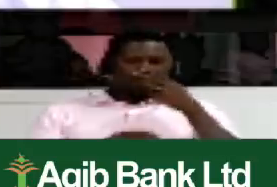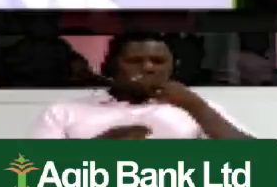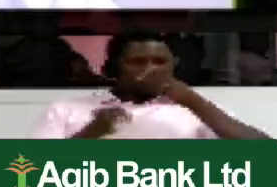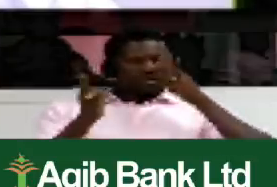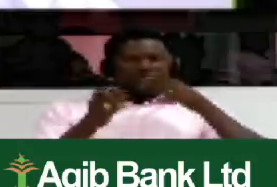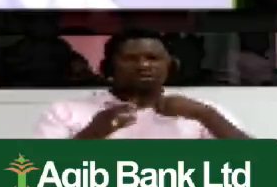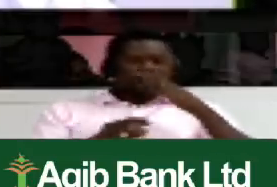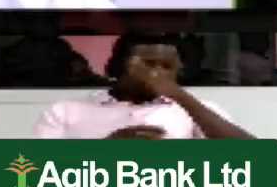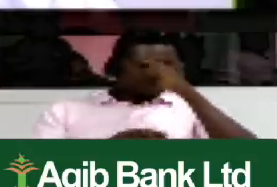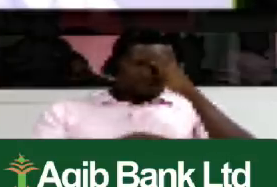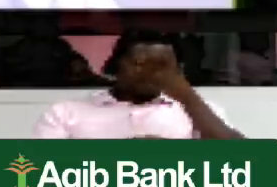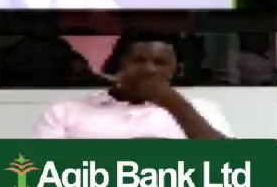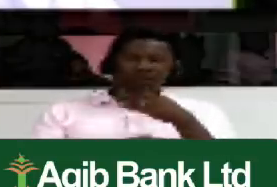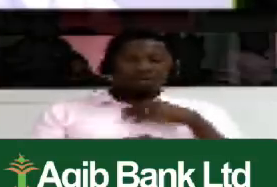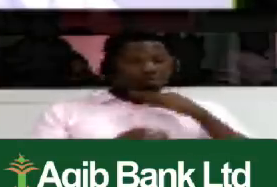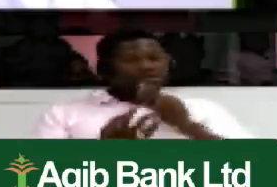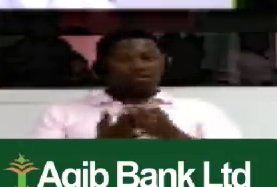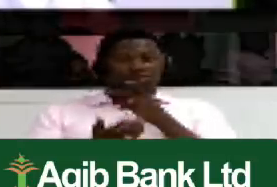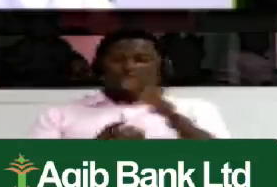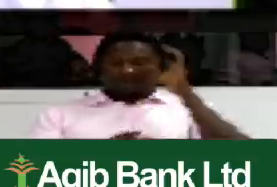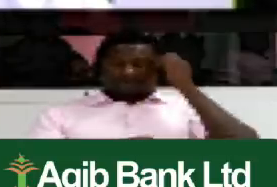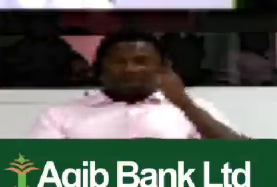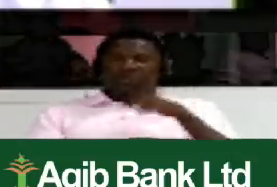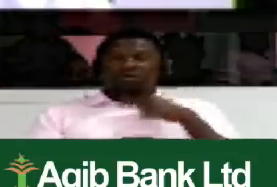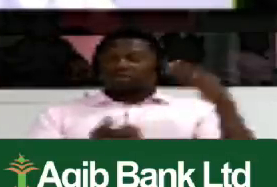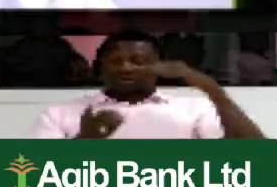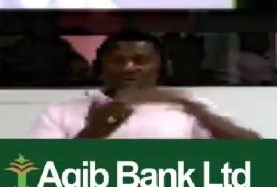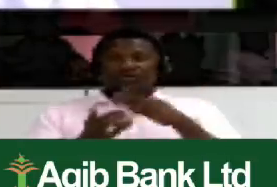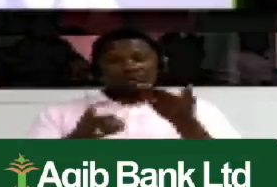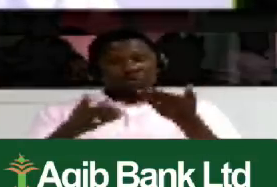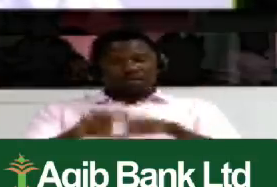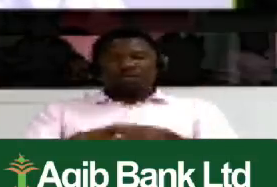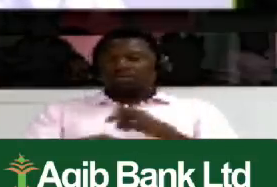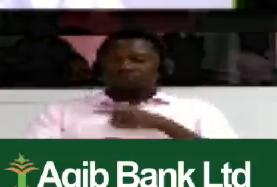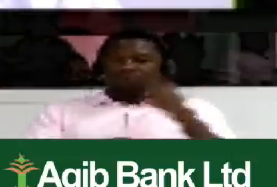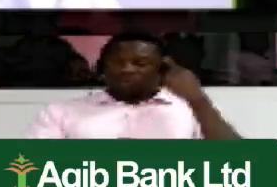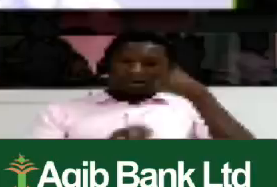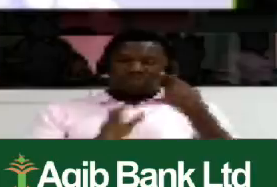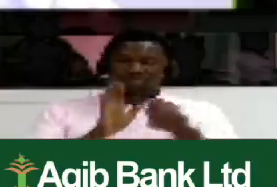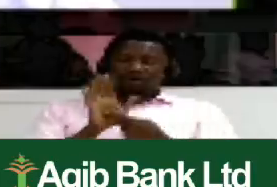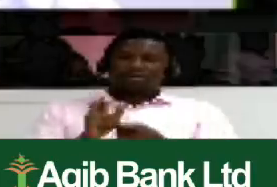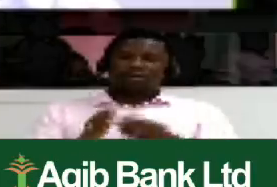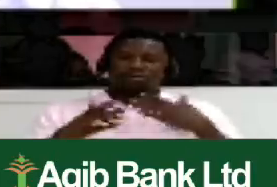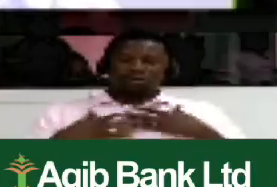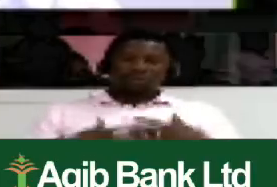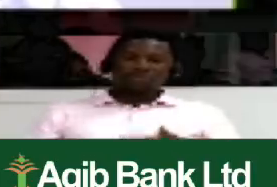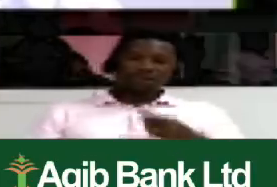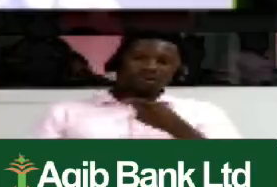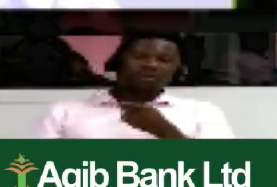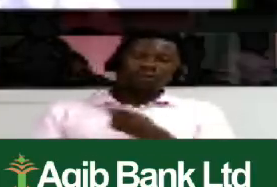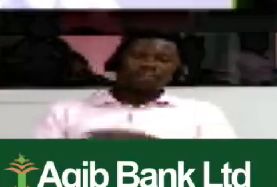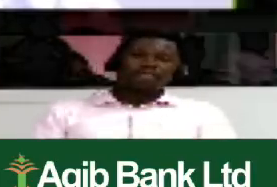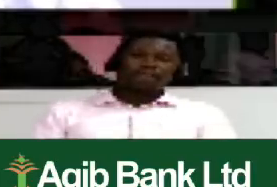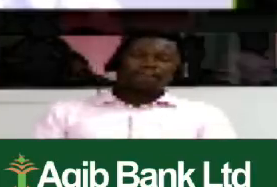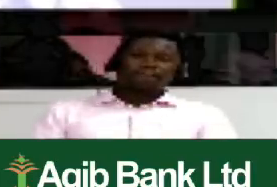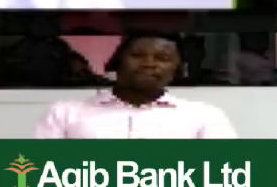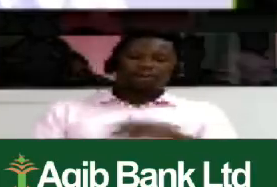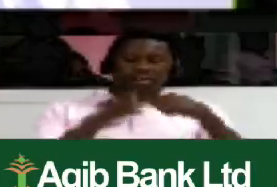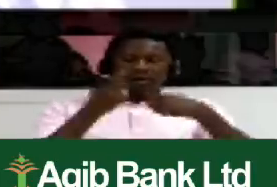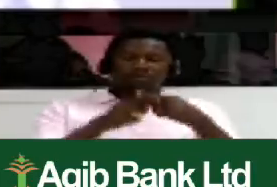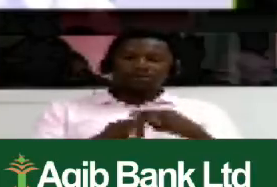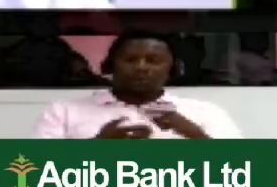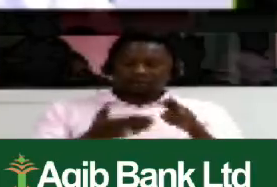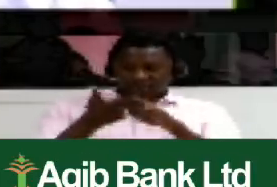believe I was made to understand up to the time of burial they could not identify the body. And later, reading through